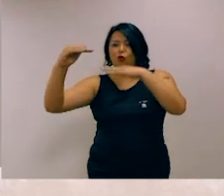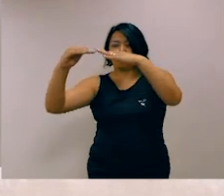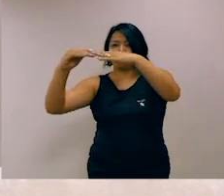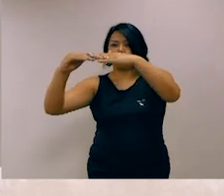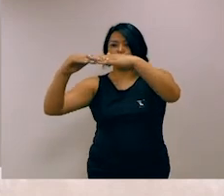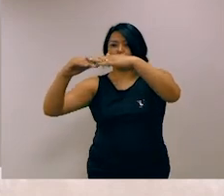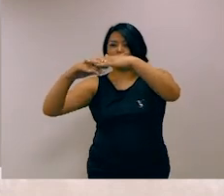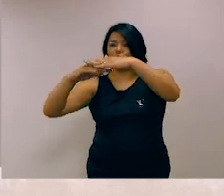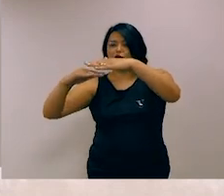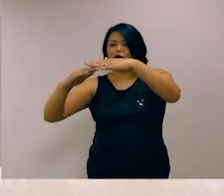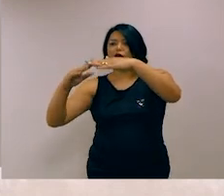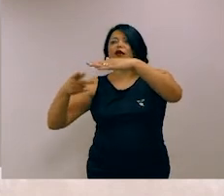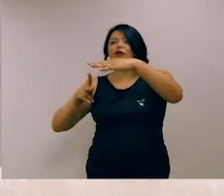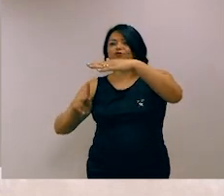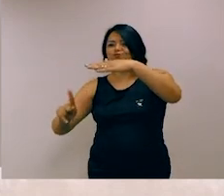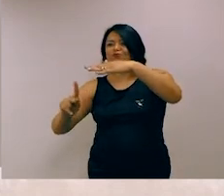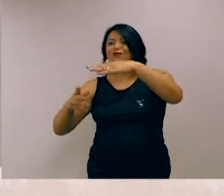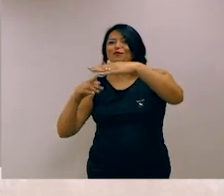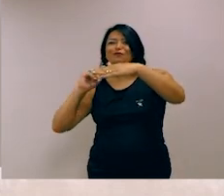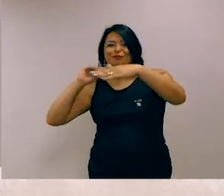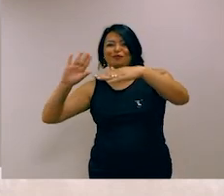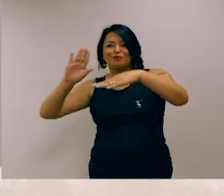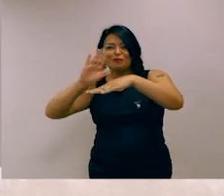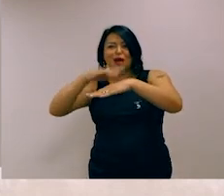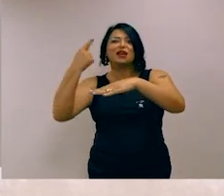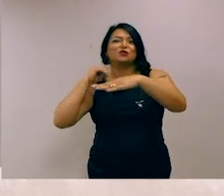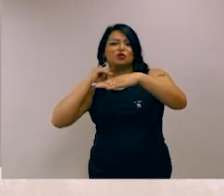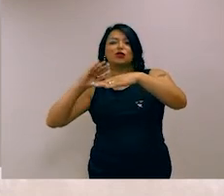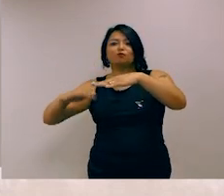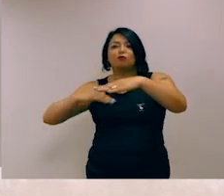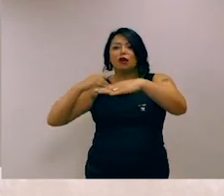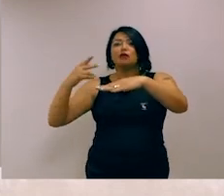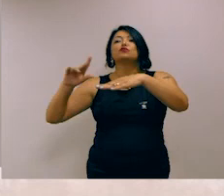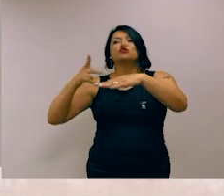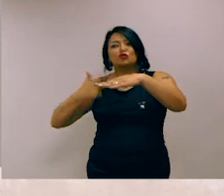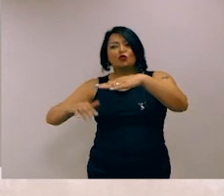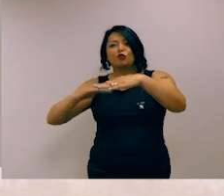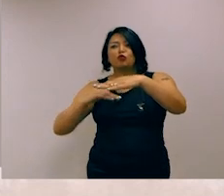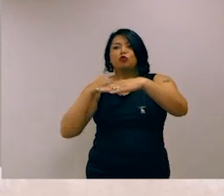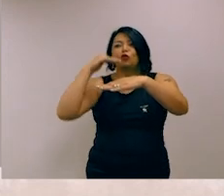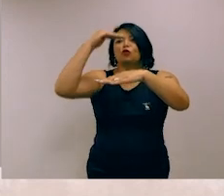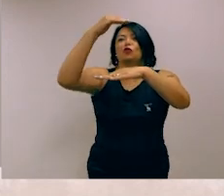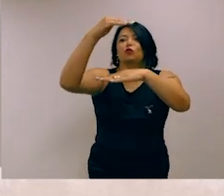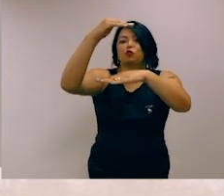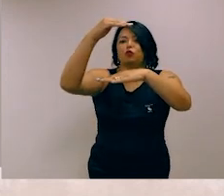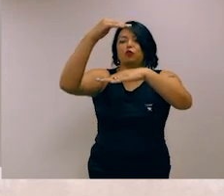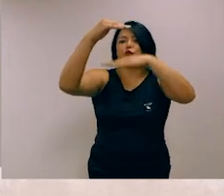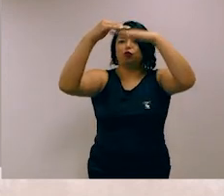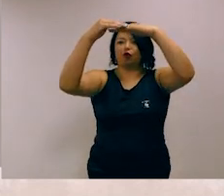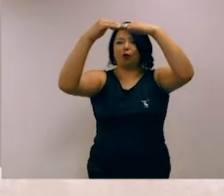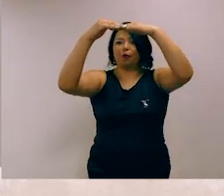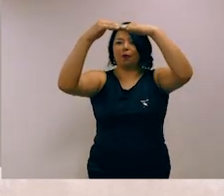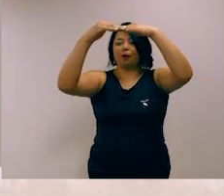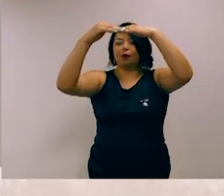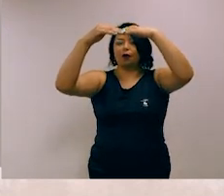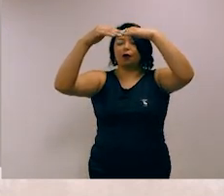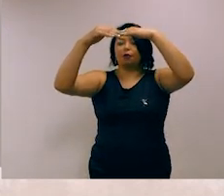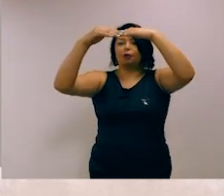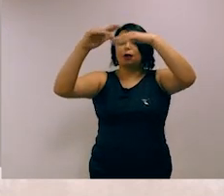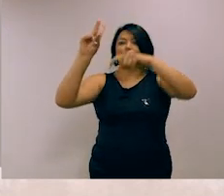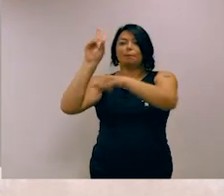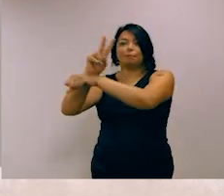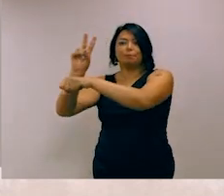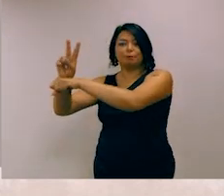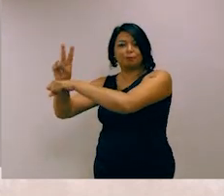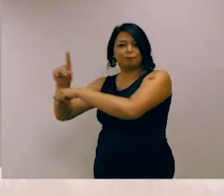hold the tailings behind the main wall of the dam. But they weren't able to do that. And okay, so